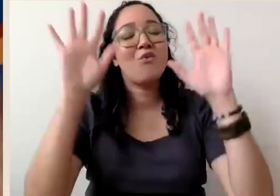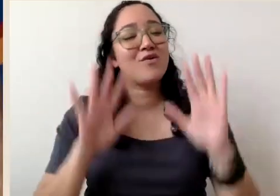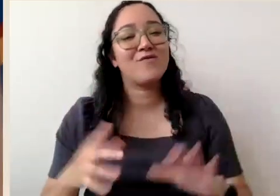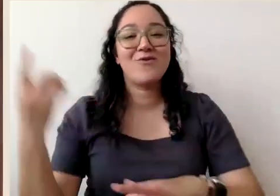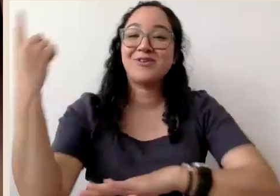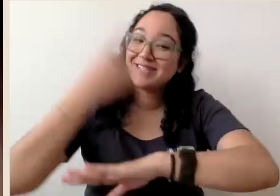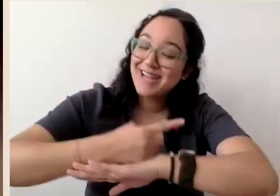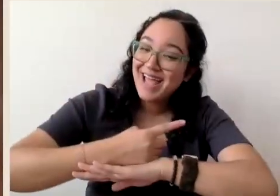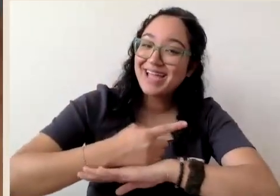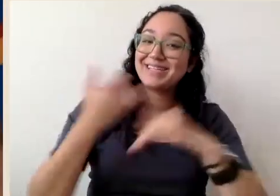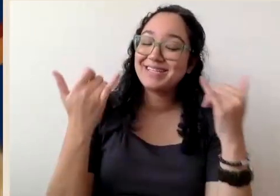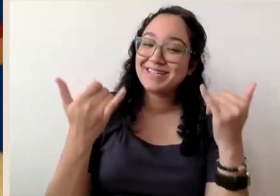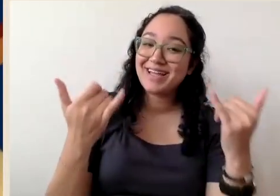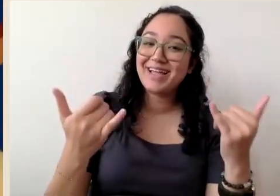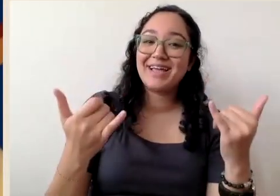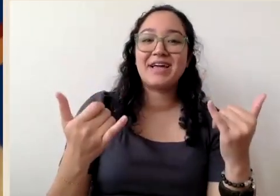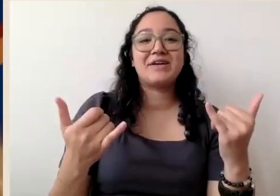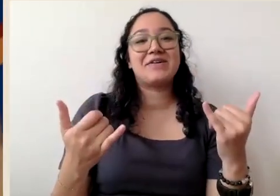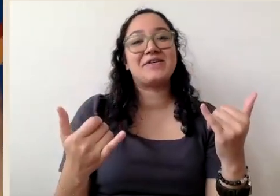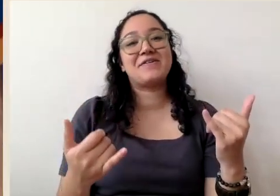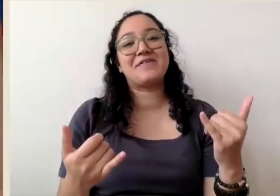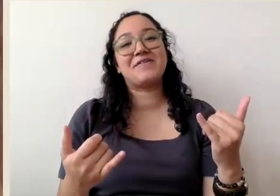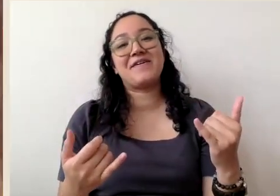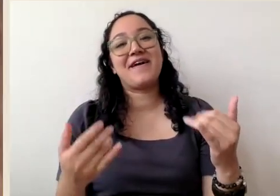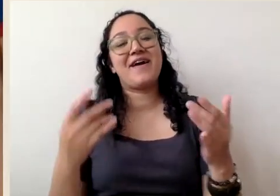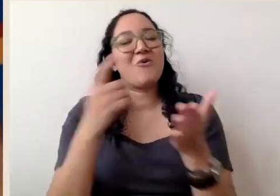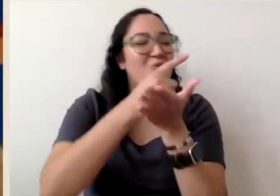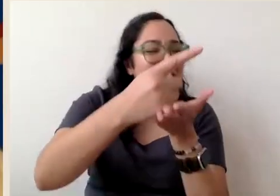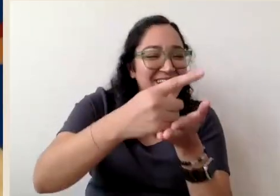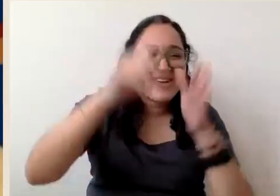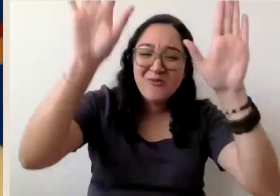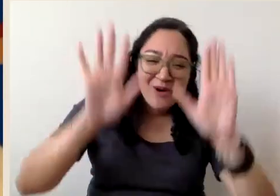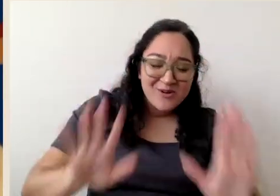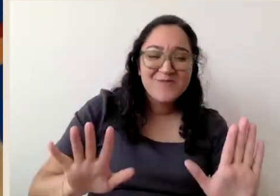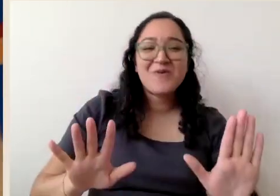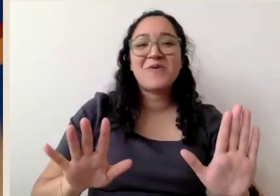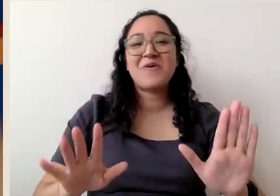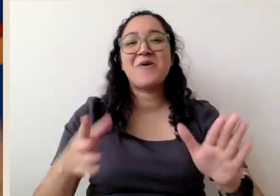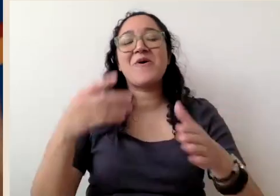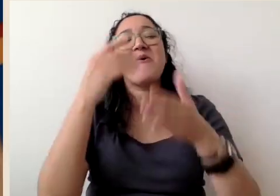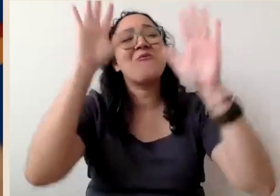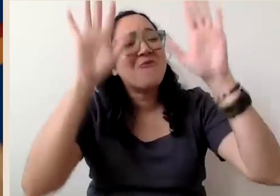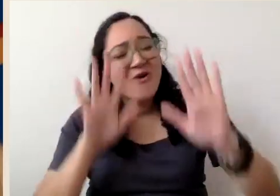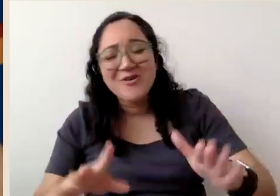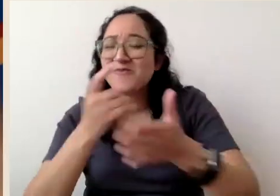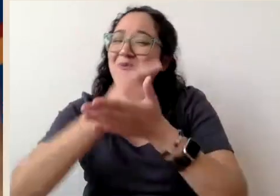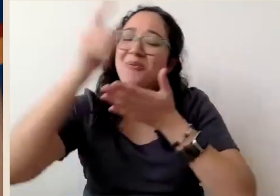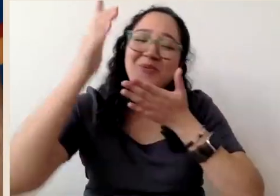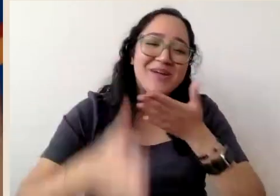wonderful rest of your day, a fantastic rest of your week, a wonderful weekend, and we'll